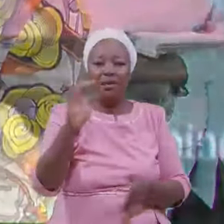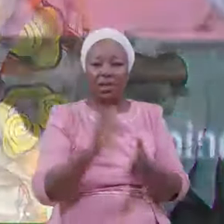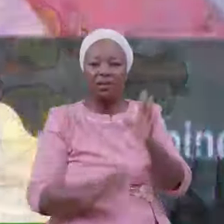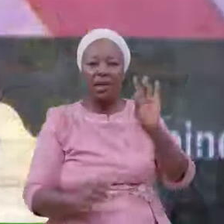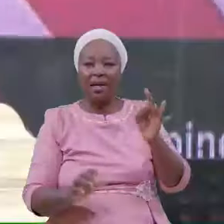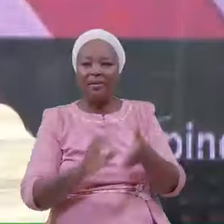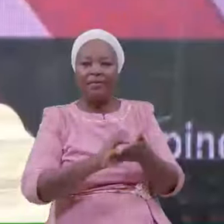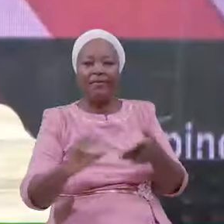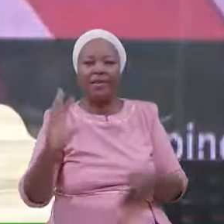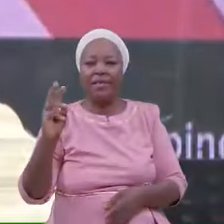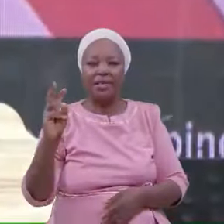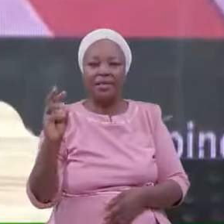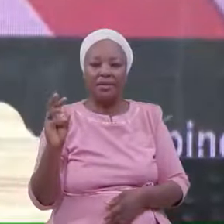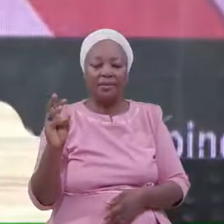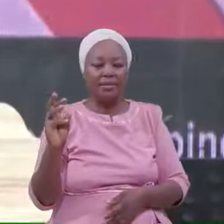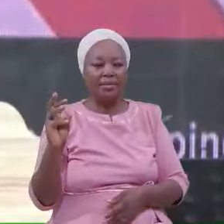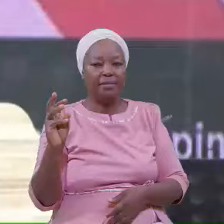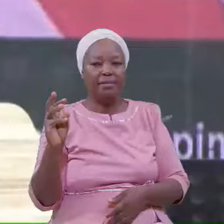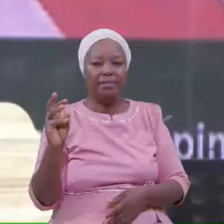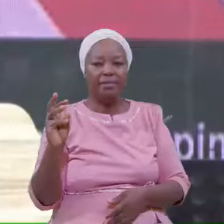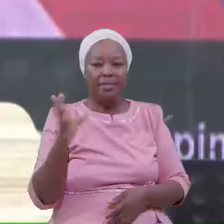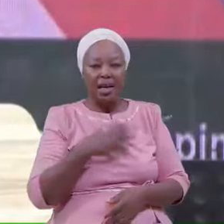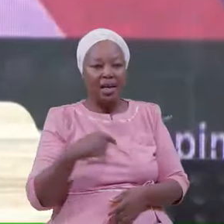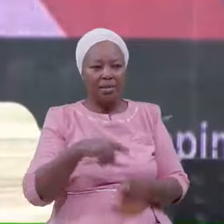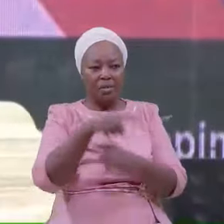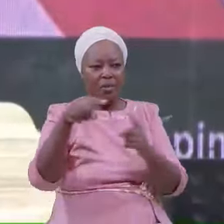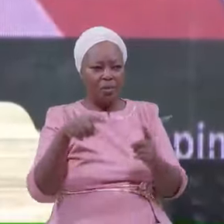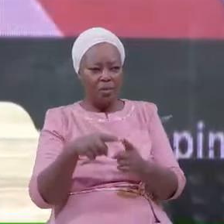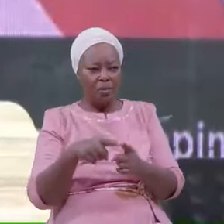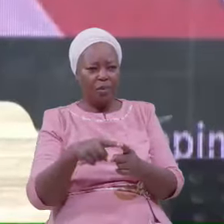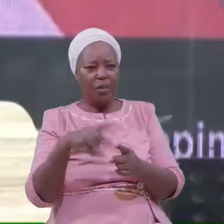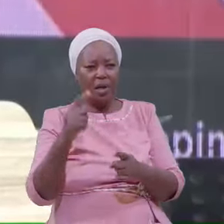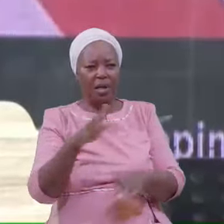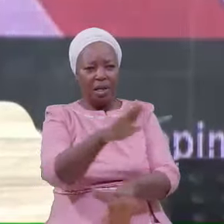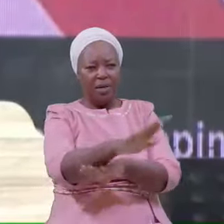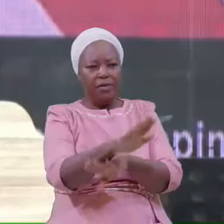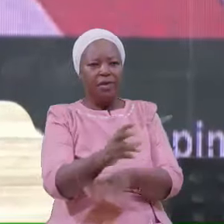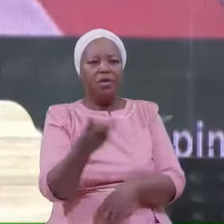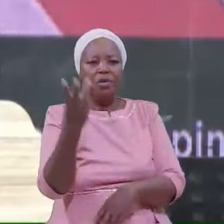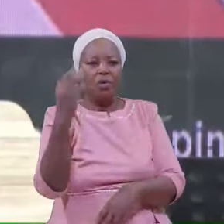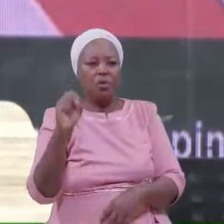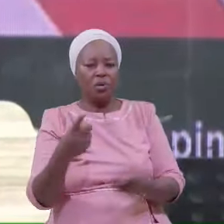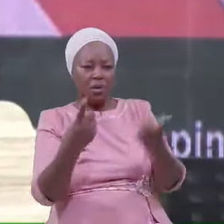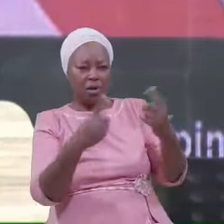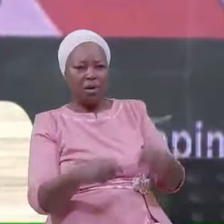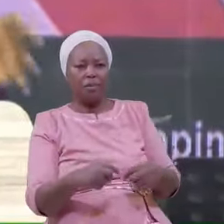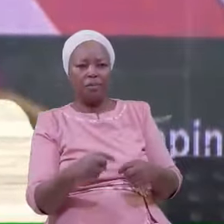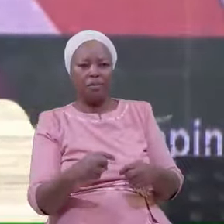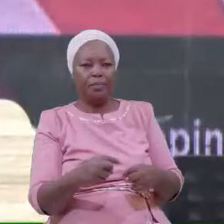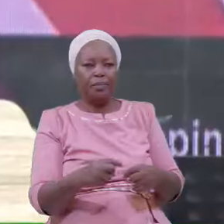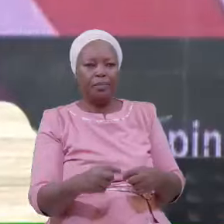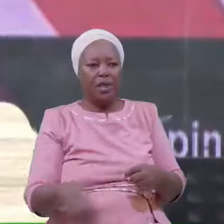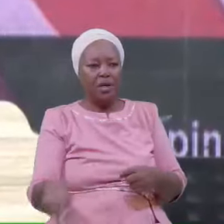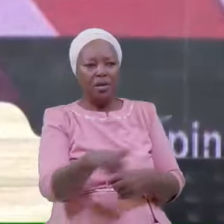16. And when the evening was come, nang gabi na, they brought